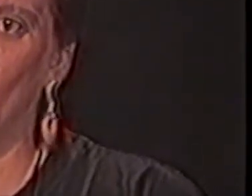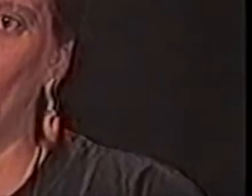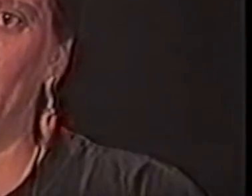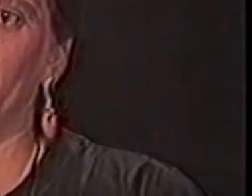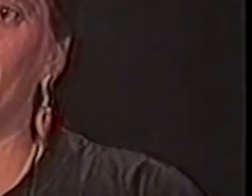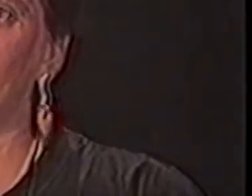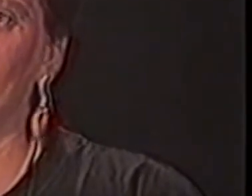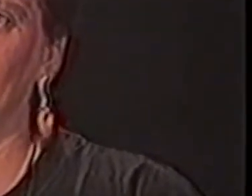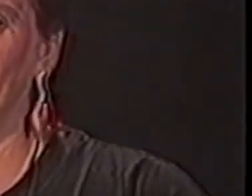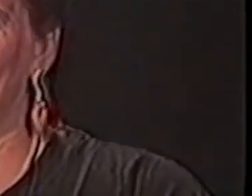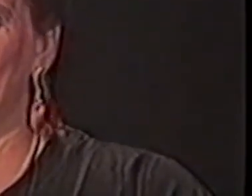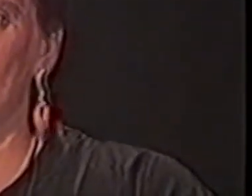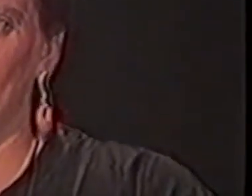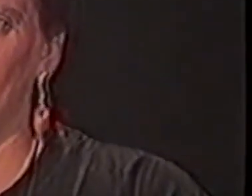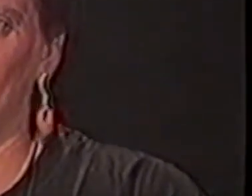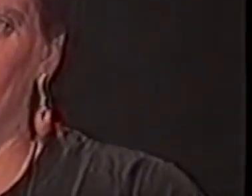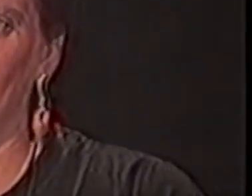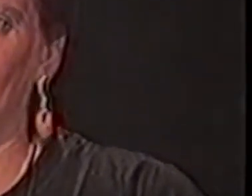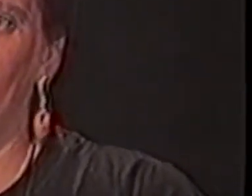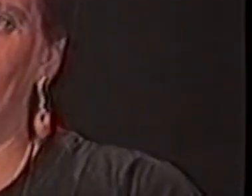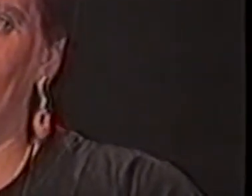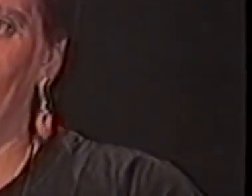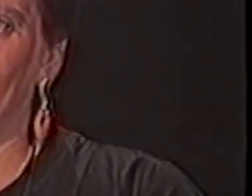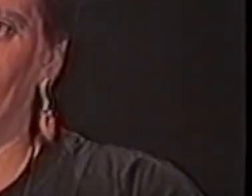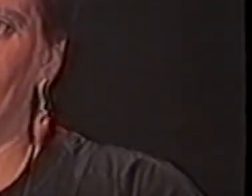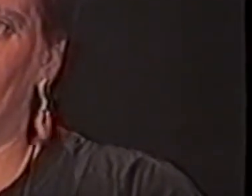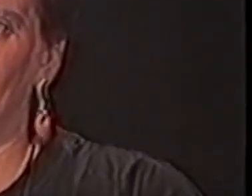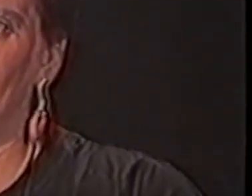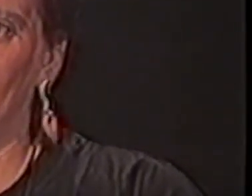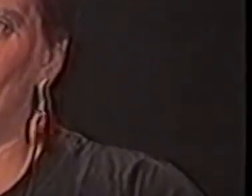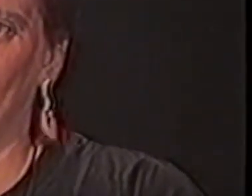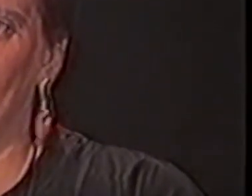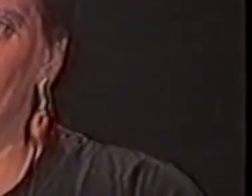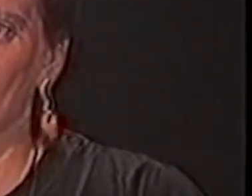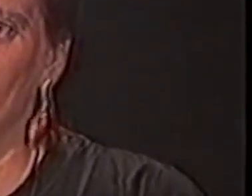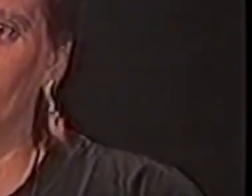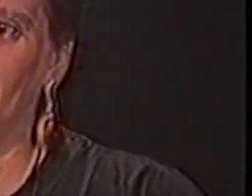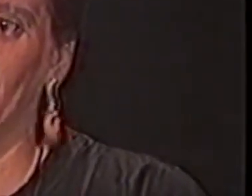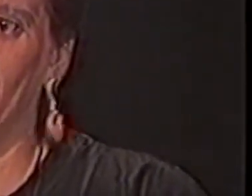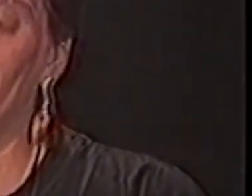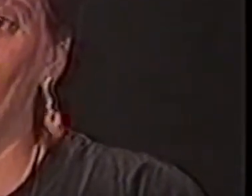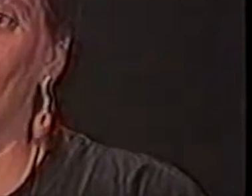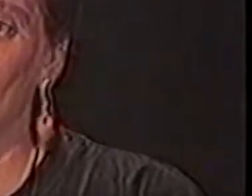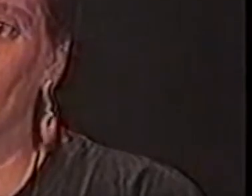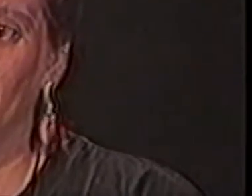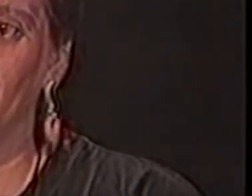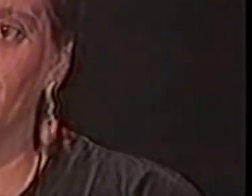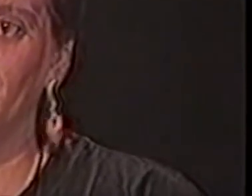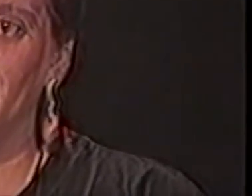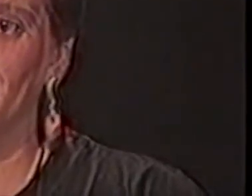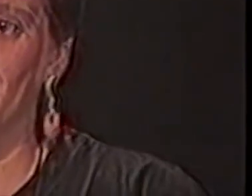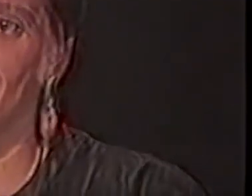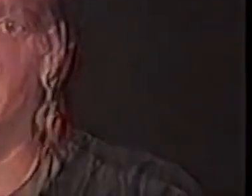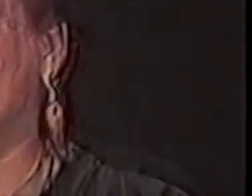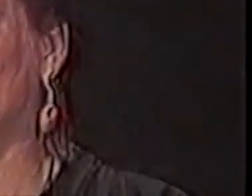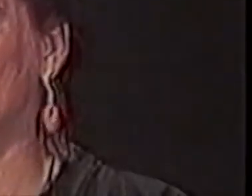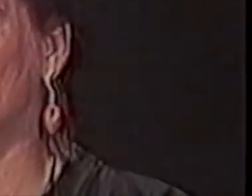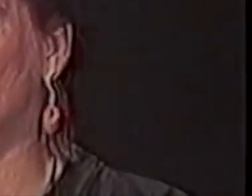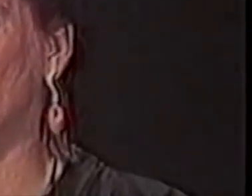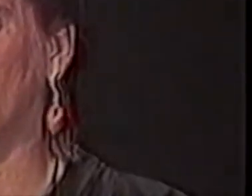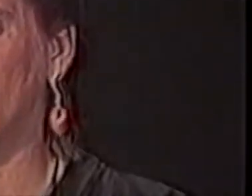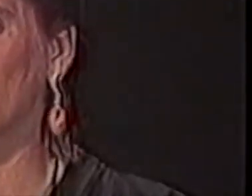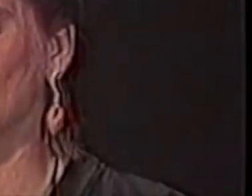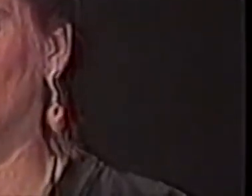I don't ever feel like I'm just some number that nobody cares about, like I thought I was going to feel.